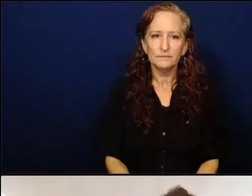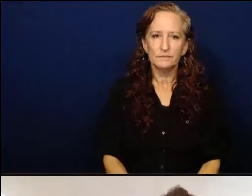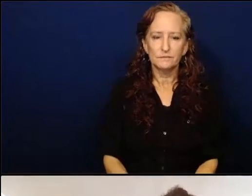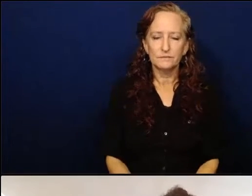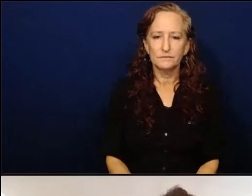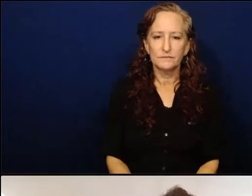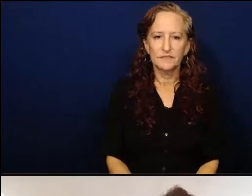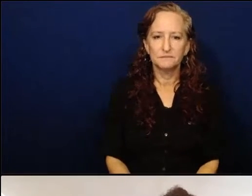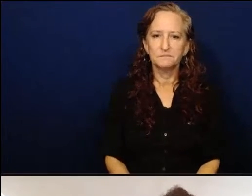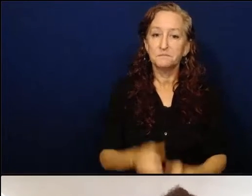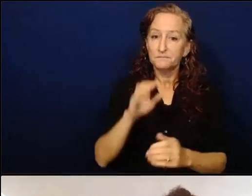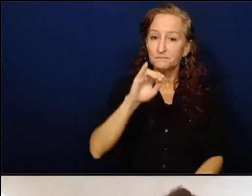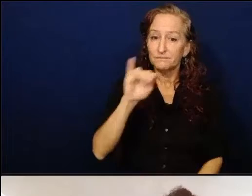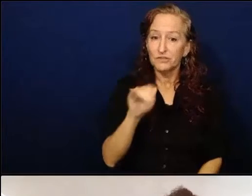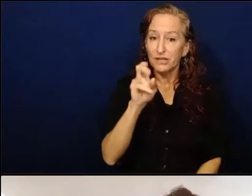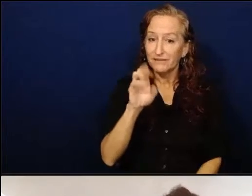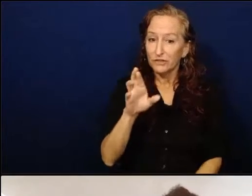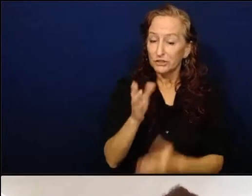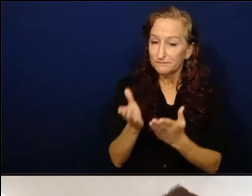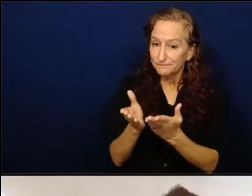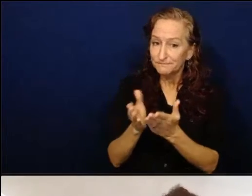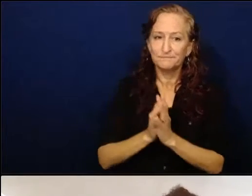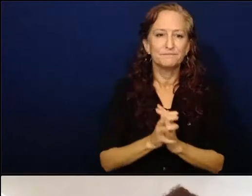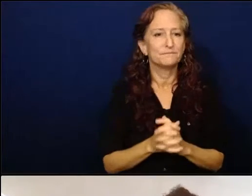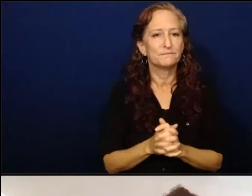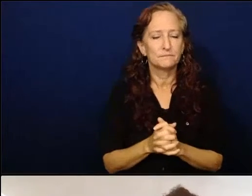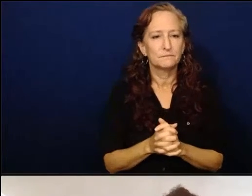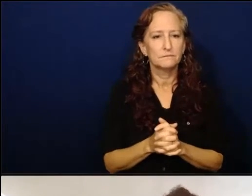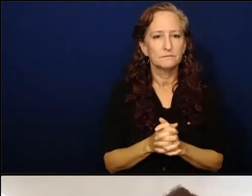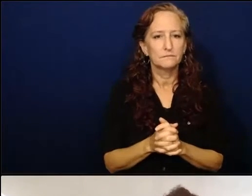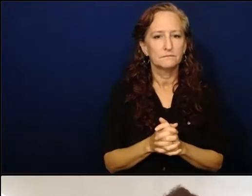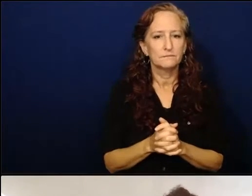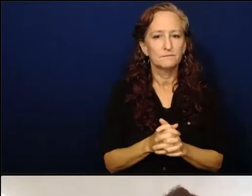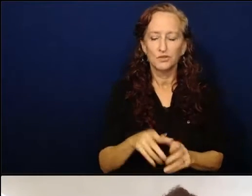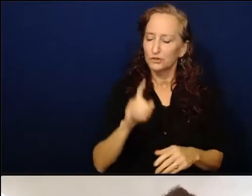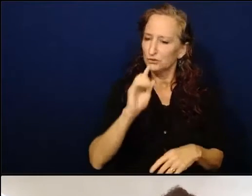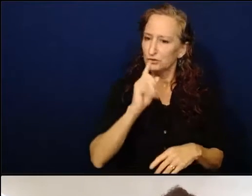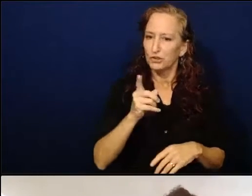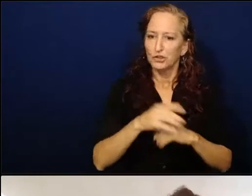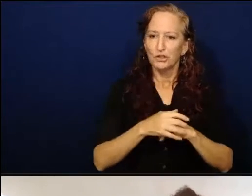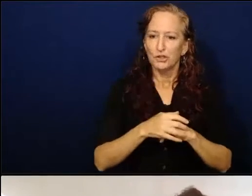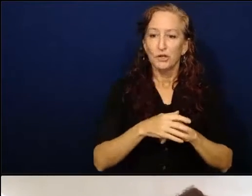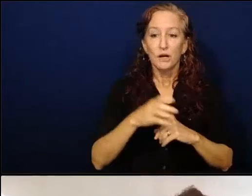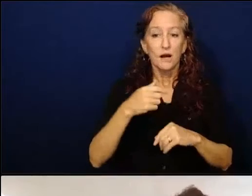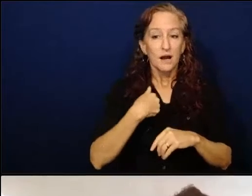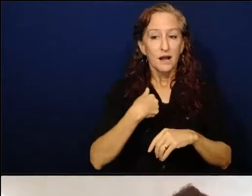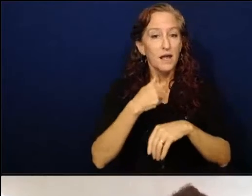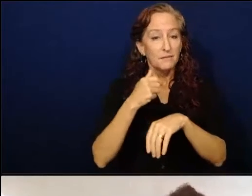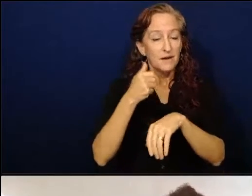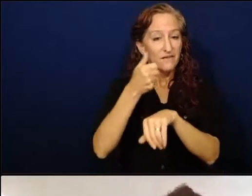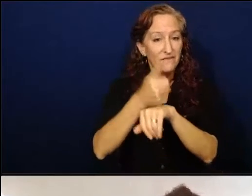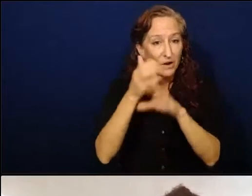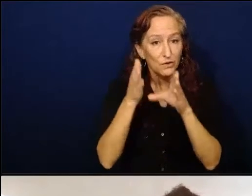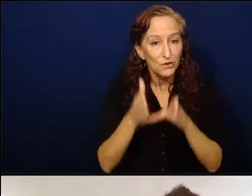Let's start with you, Jennifer. Sure. I think as a founder, everything is, you face failures